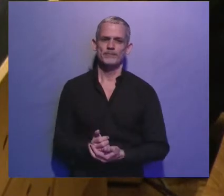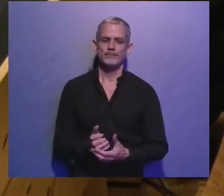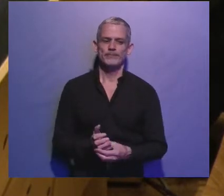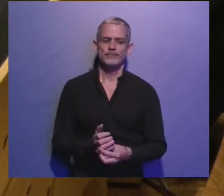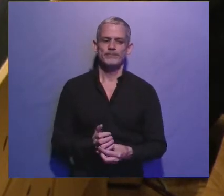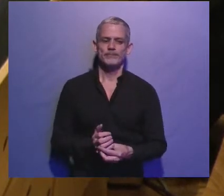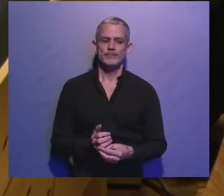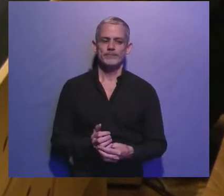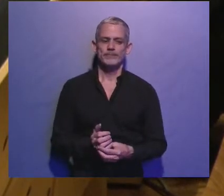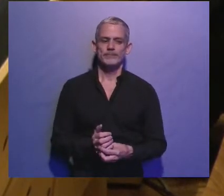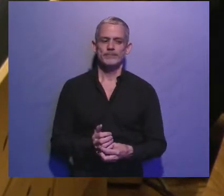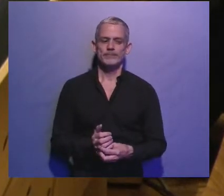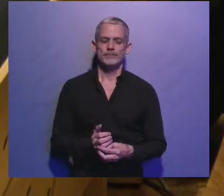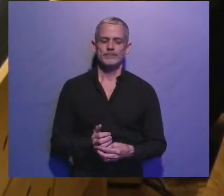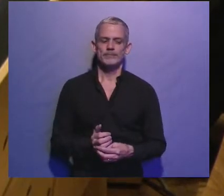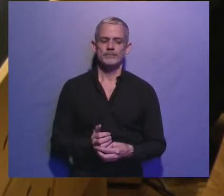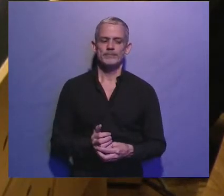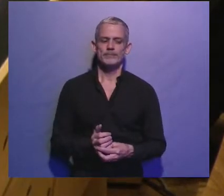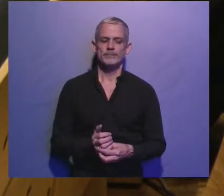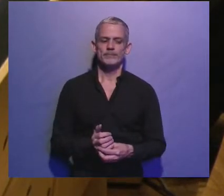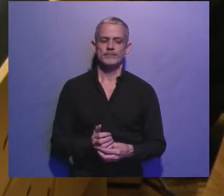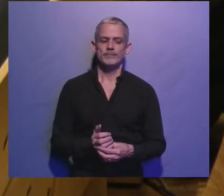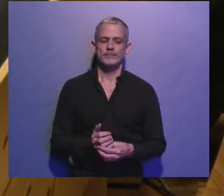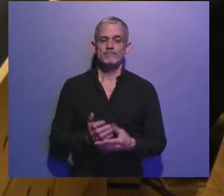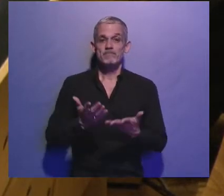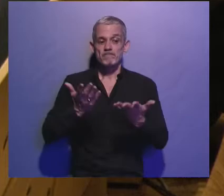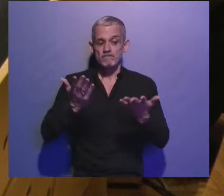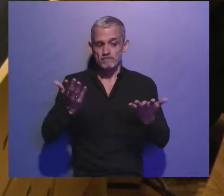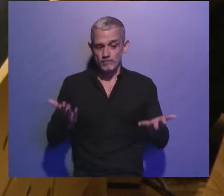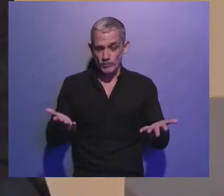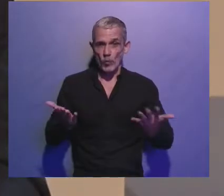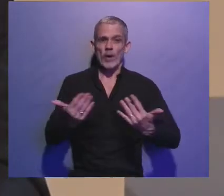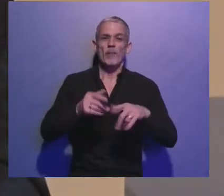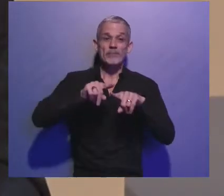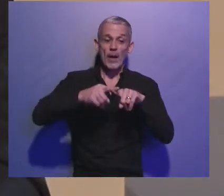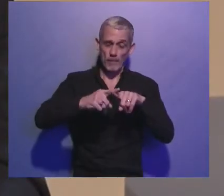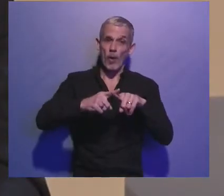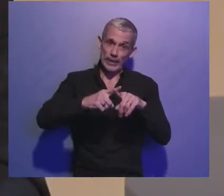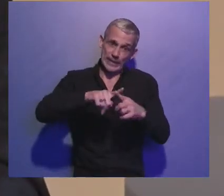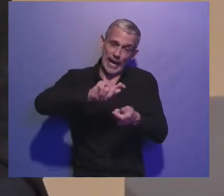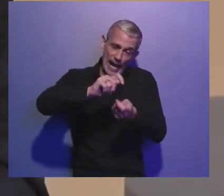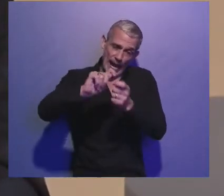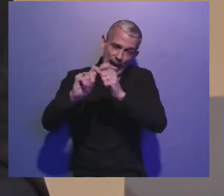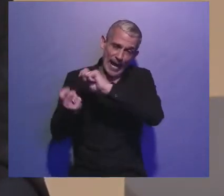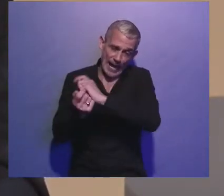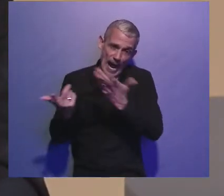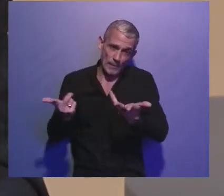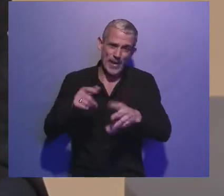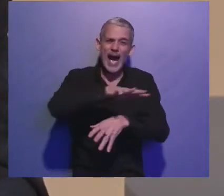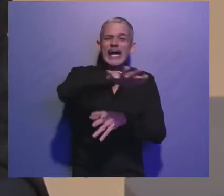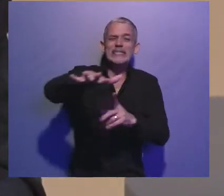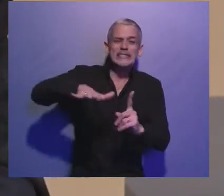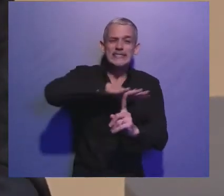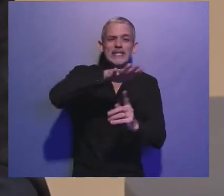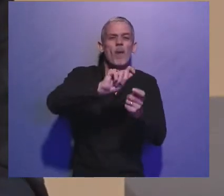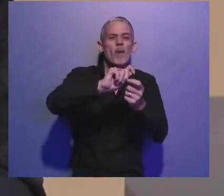against changes in political scenarios? Well, politics